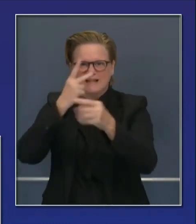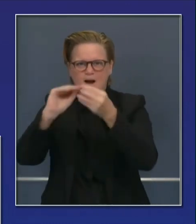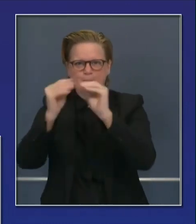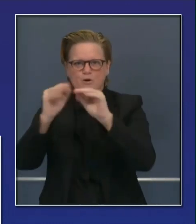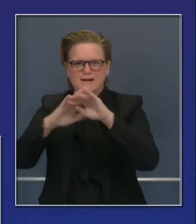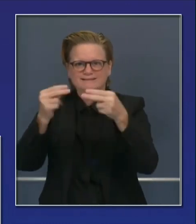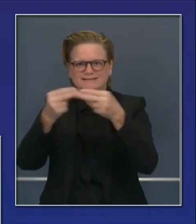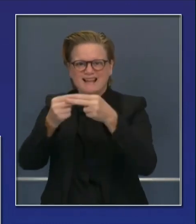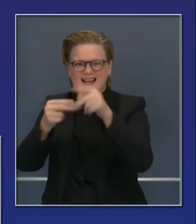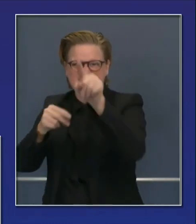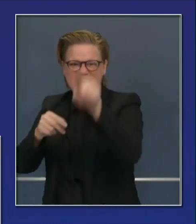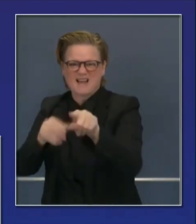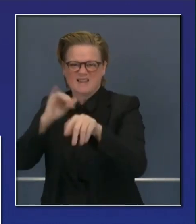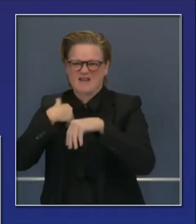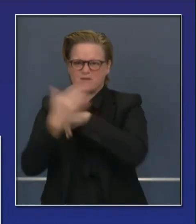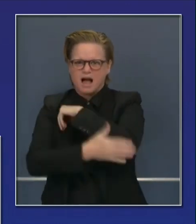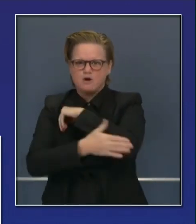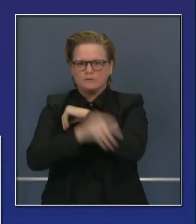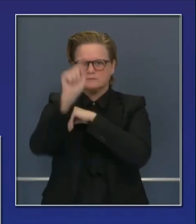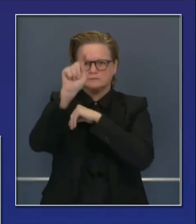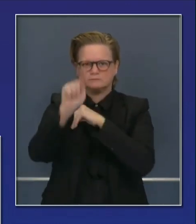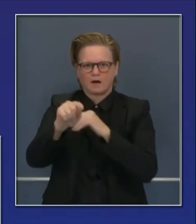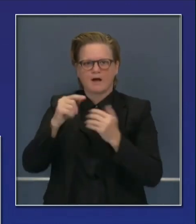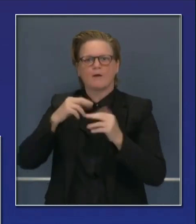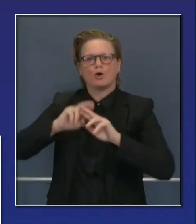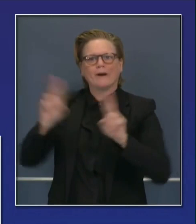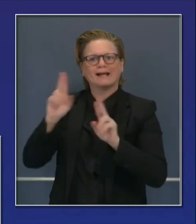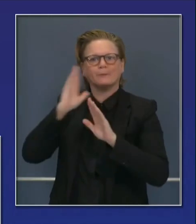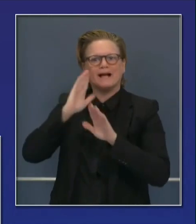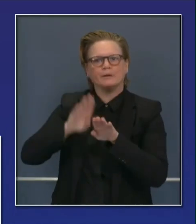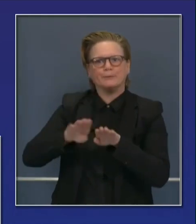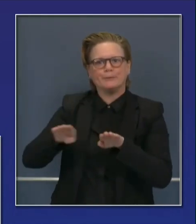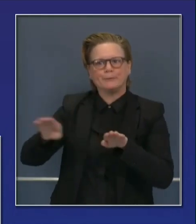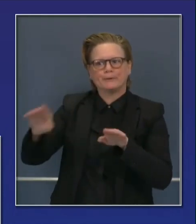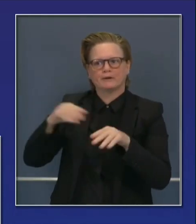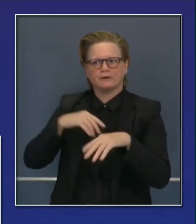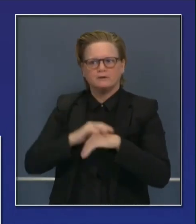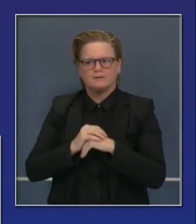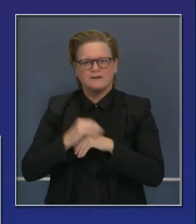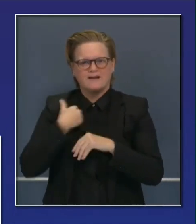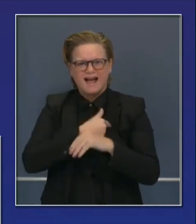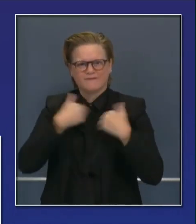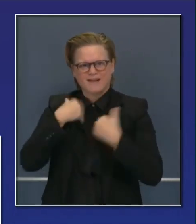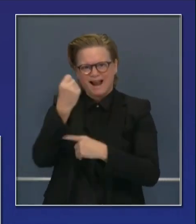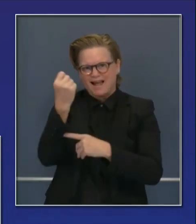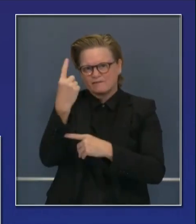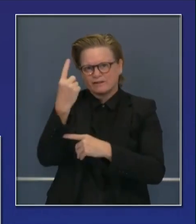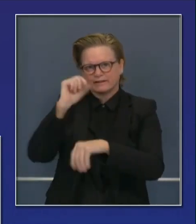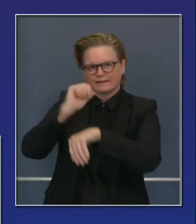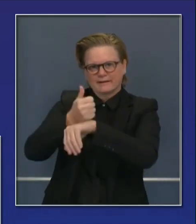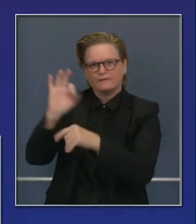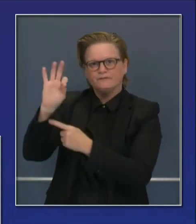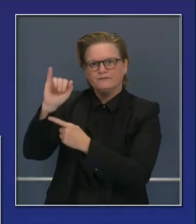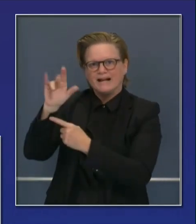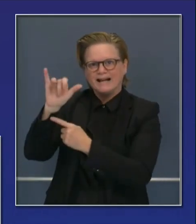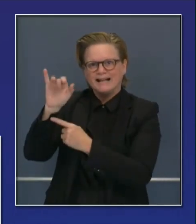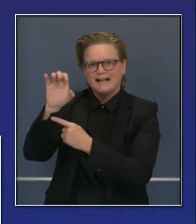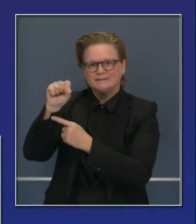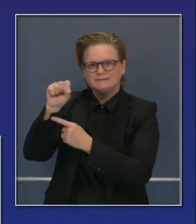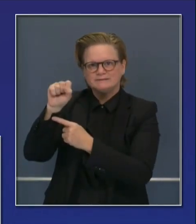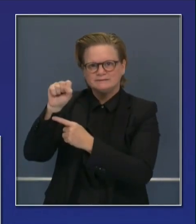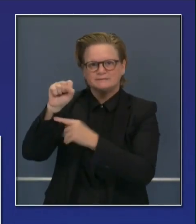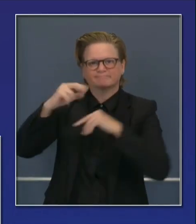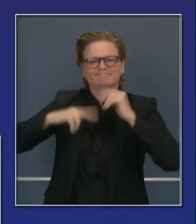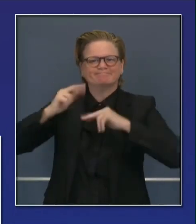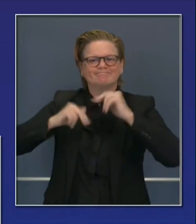are the 11 pre-positioned surge facilities that are in warm status all up and down the state. And as